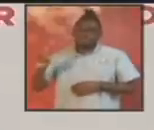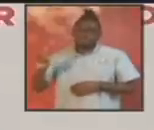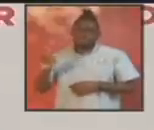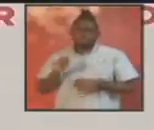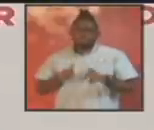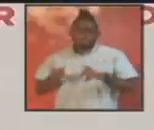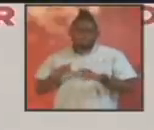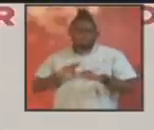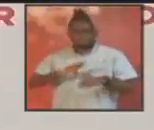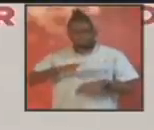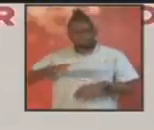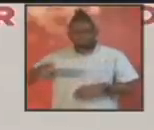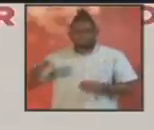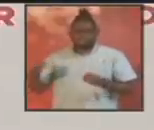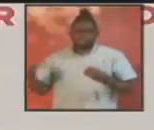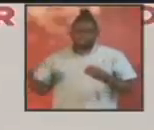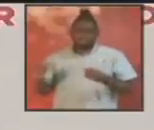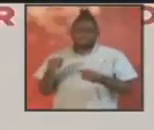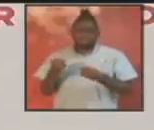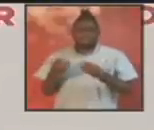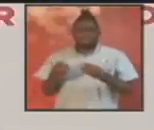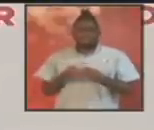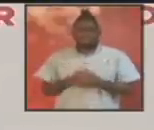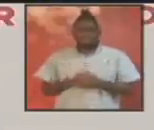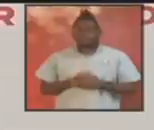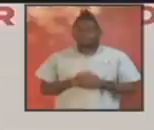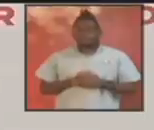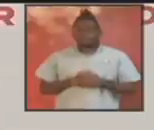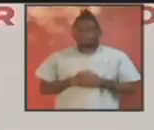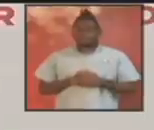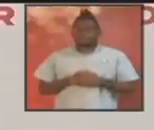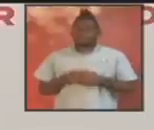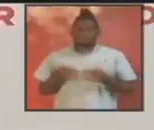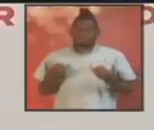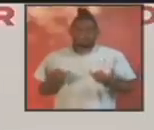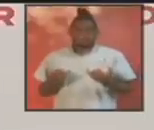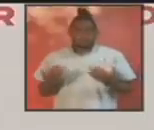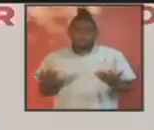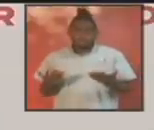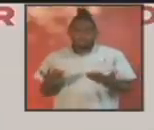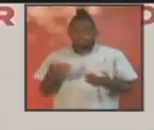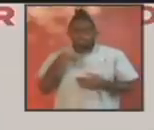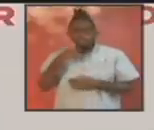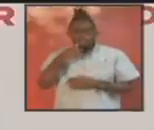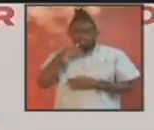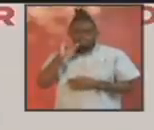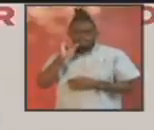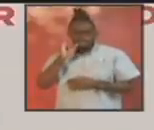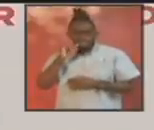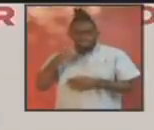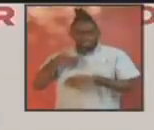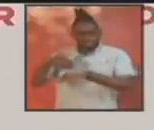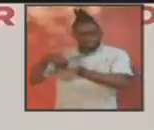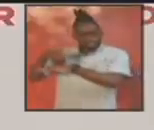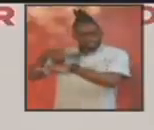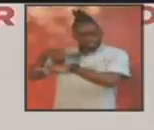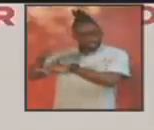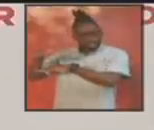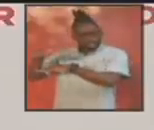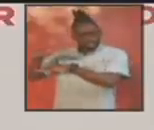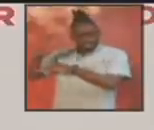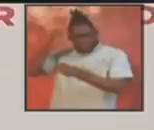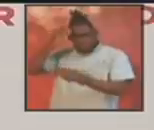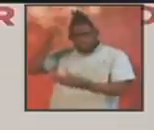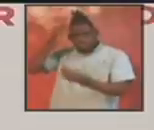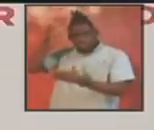begin the discussion based on a press release that was sent out yesterday regarding an update. The public urged to